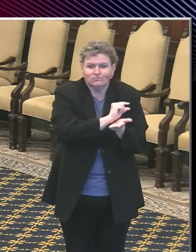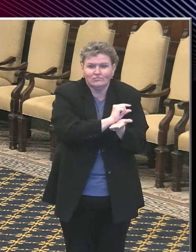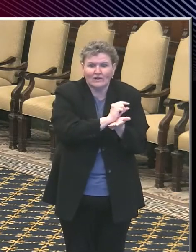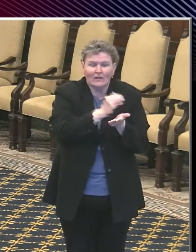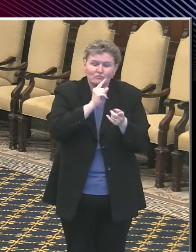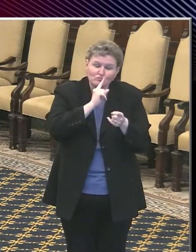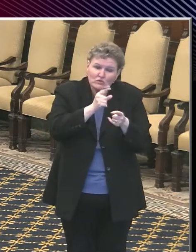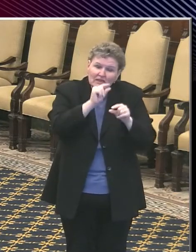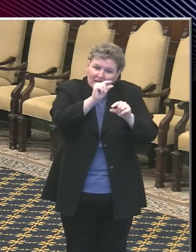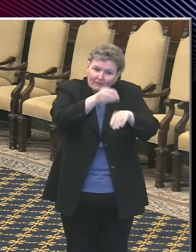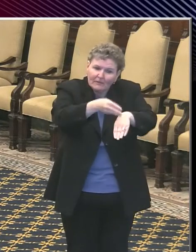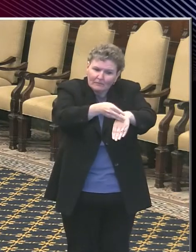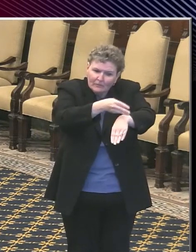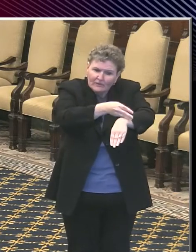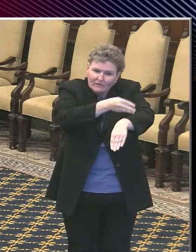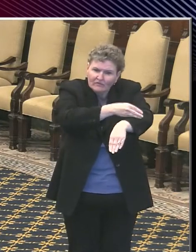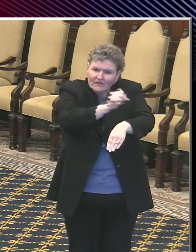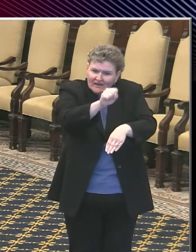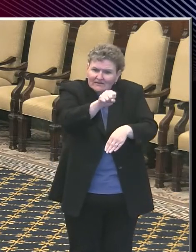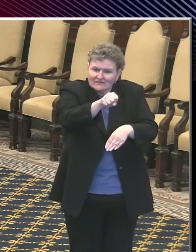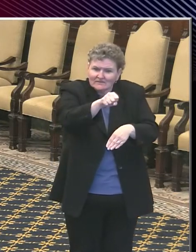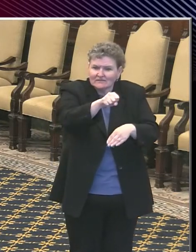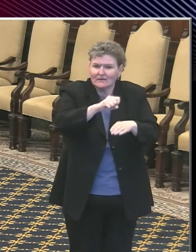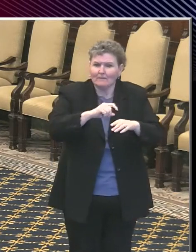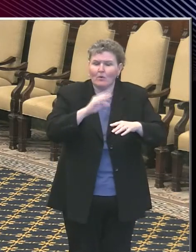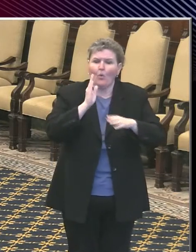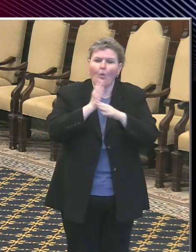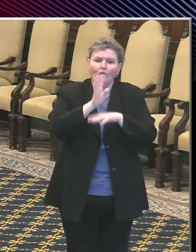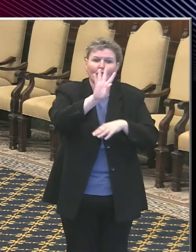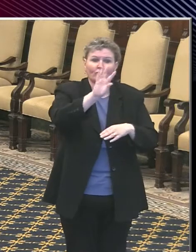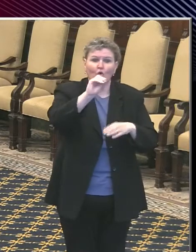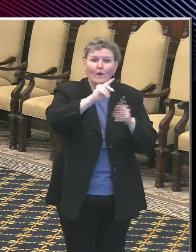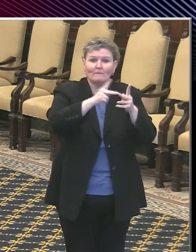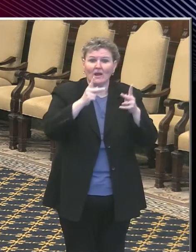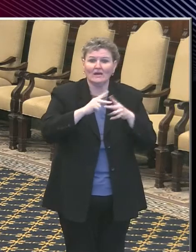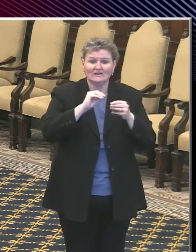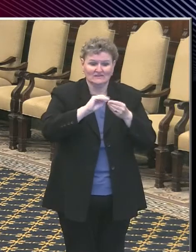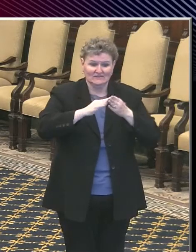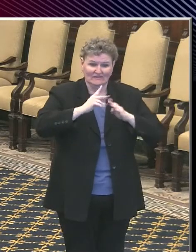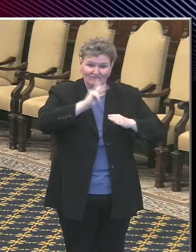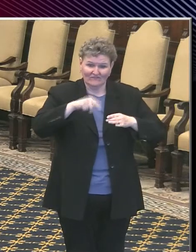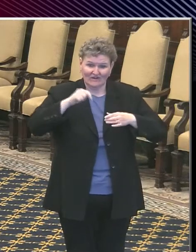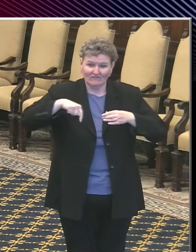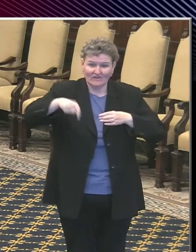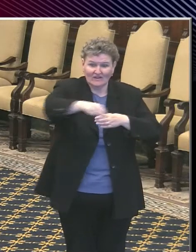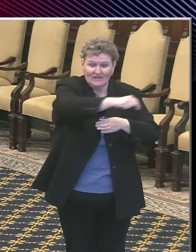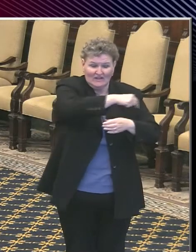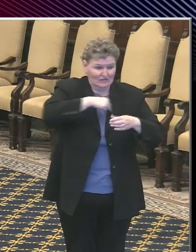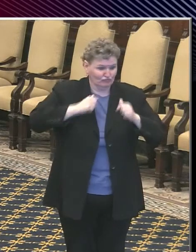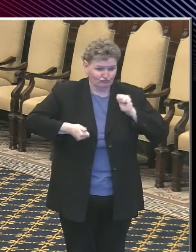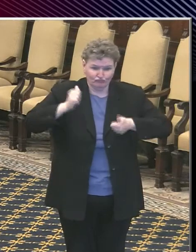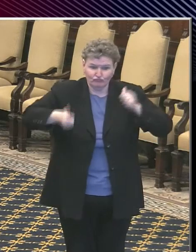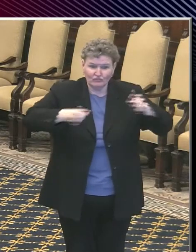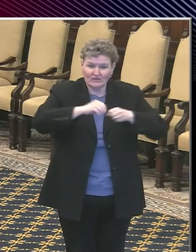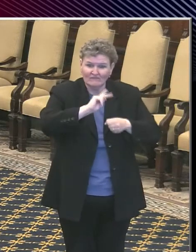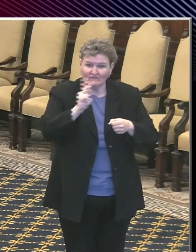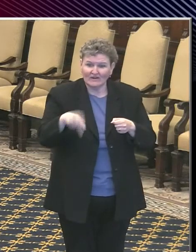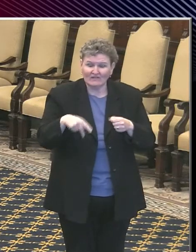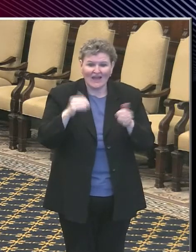help. As far as the money's concerned, I'll turn it over to Brian. Yeah, so we expect all $85